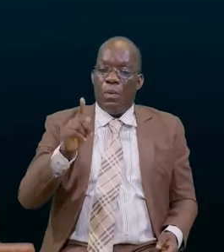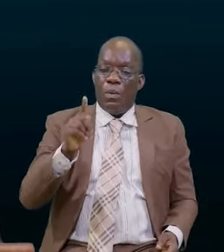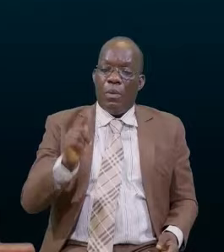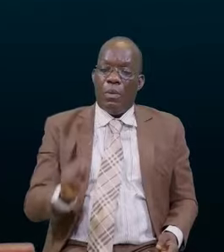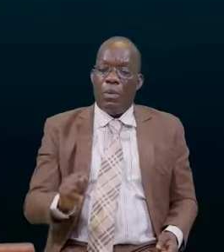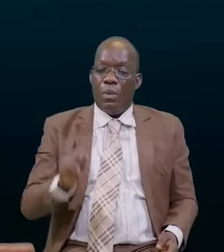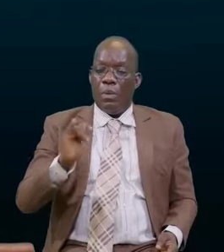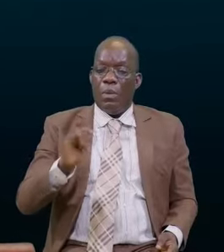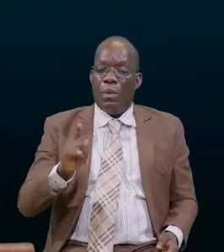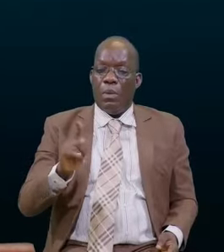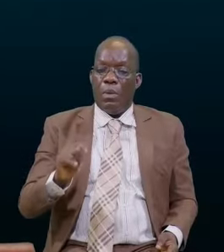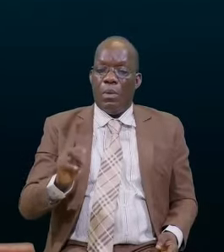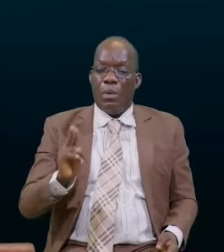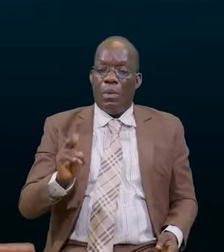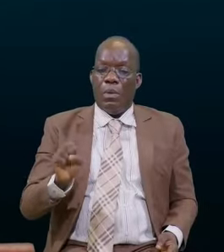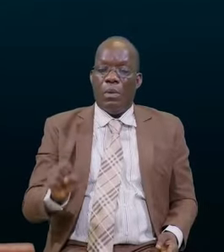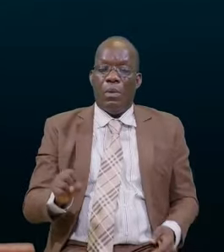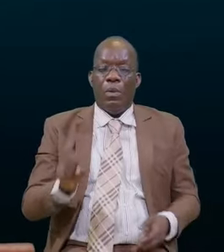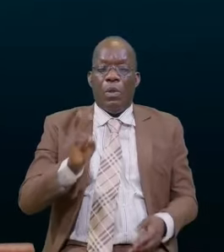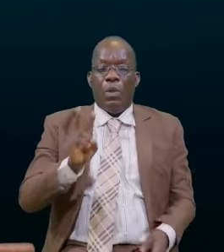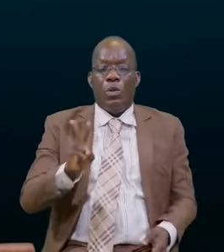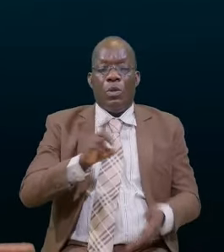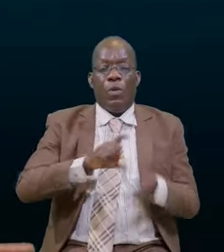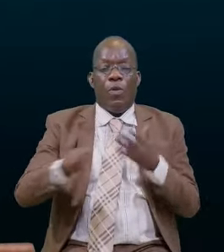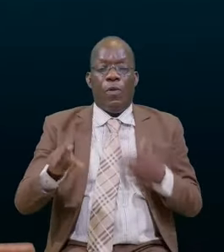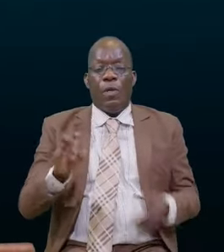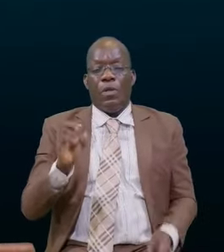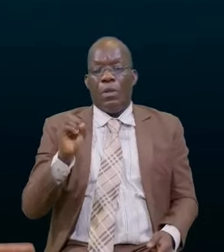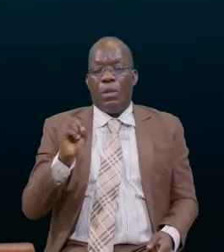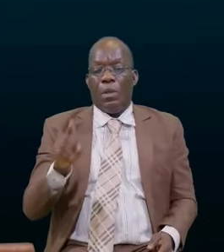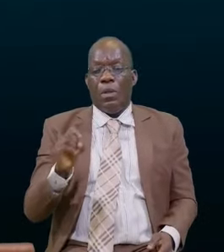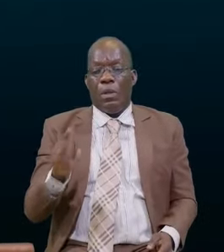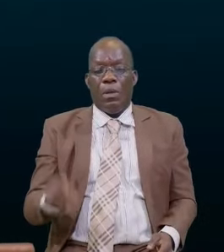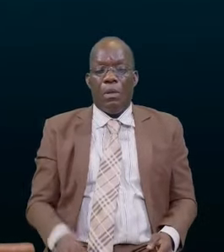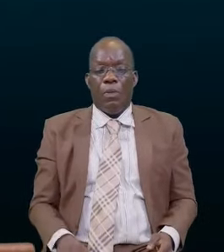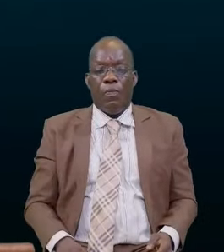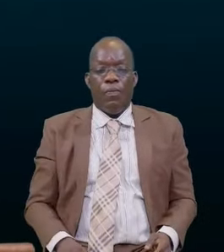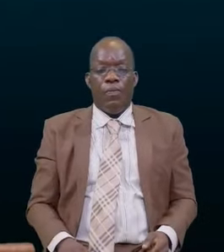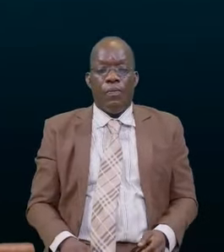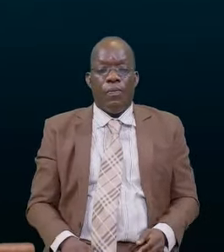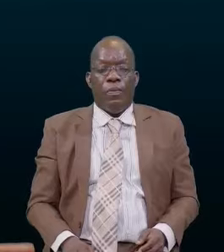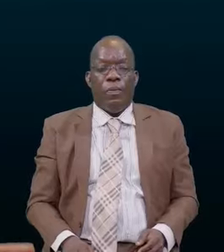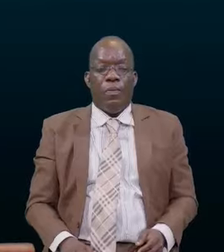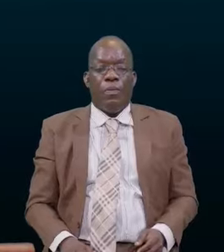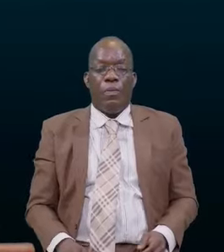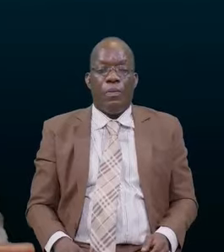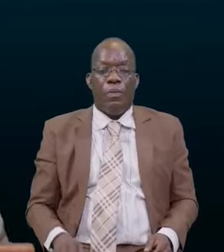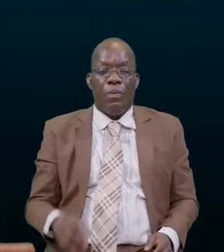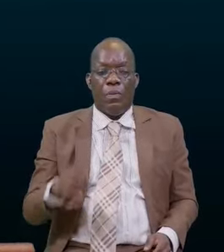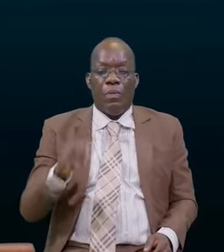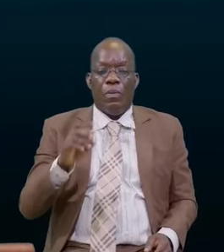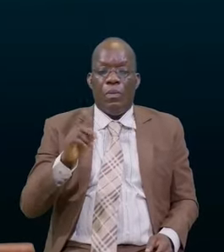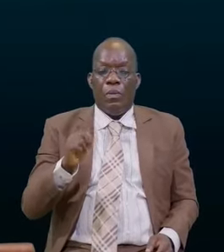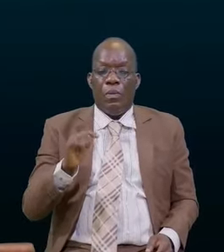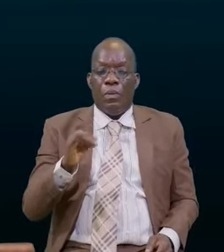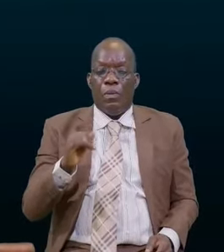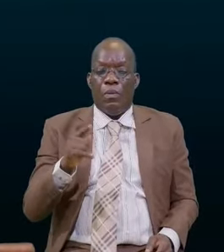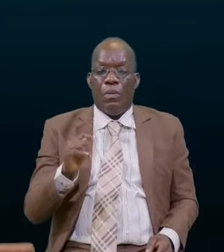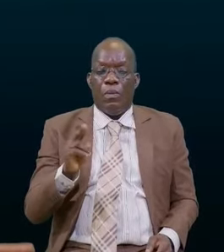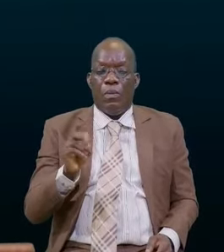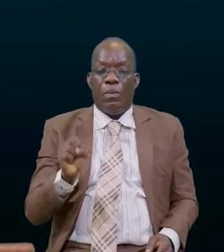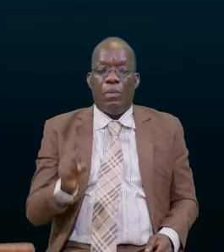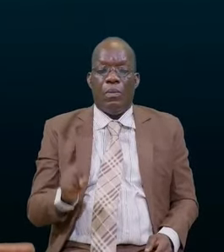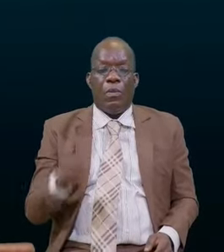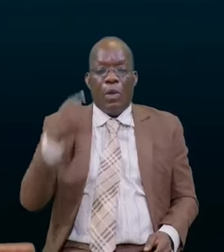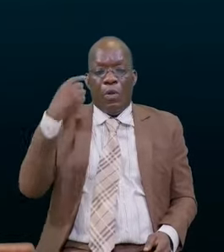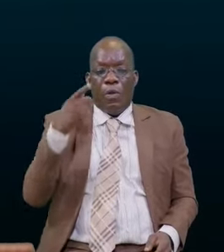2 I read verse 11 Titus 2 verse 11 for the grace of